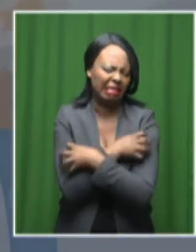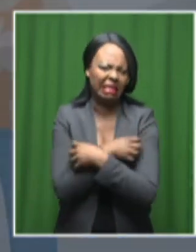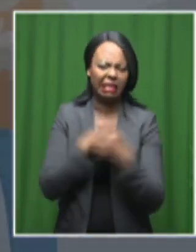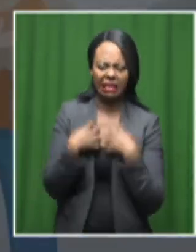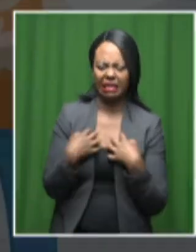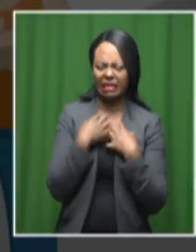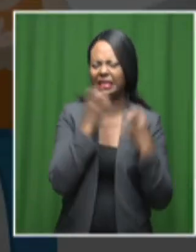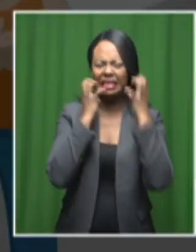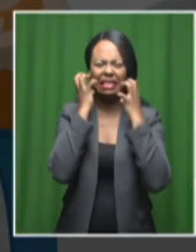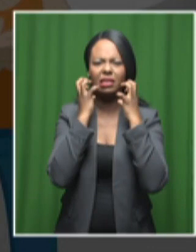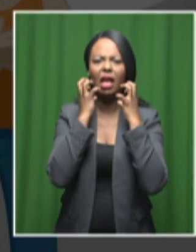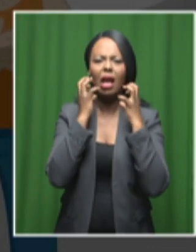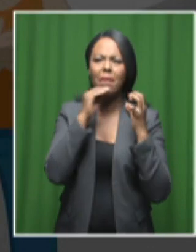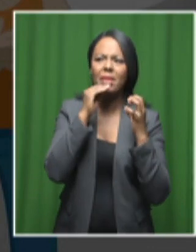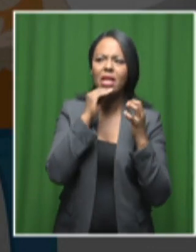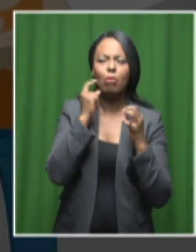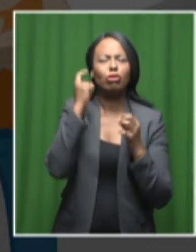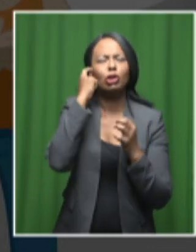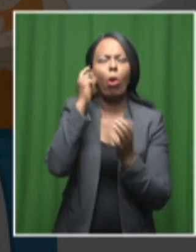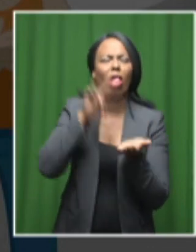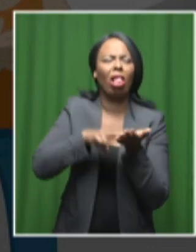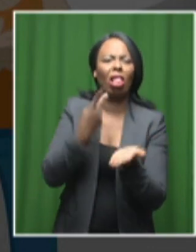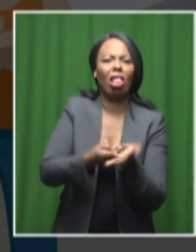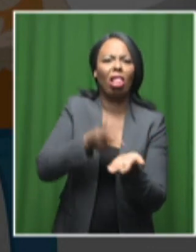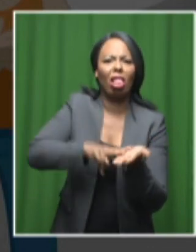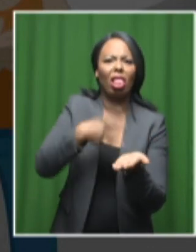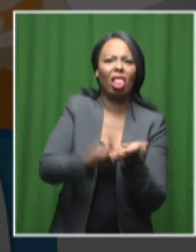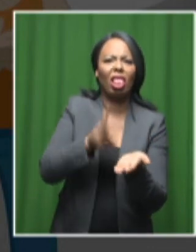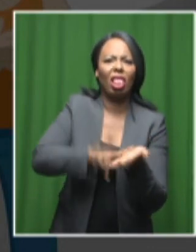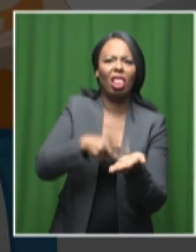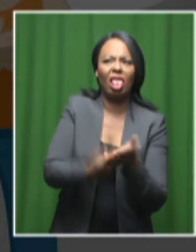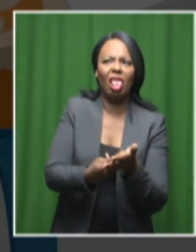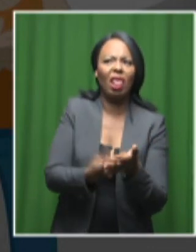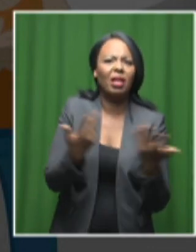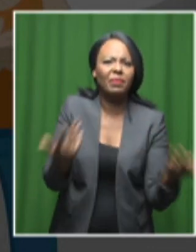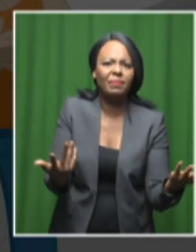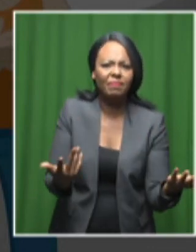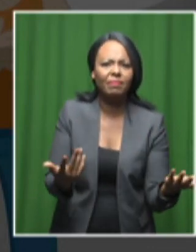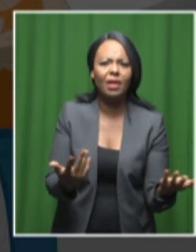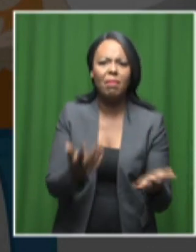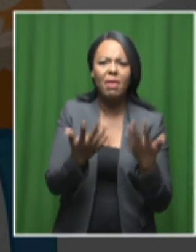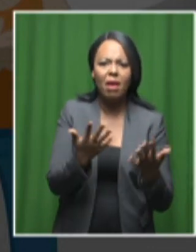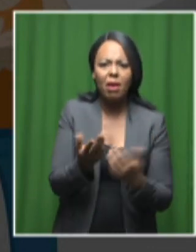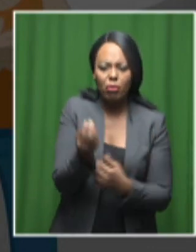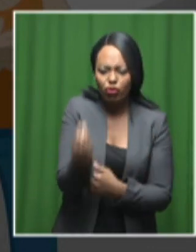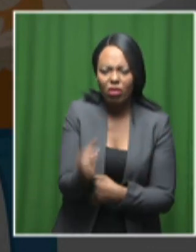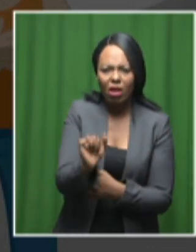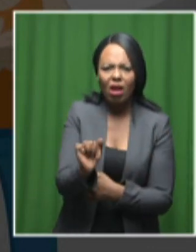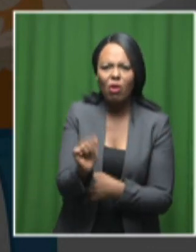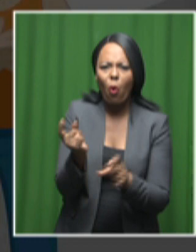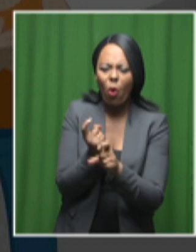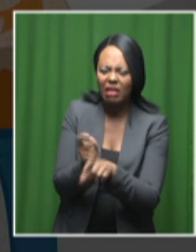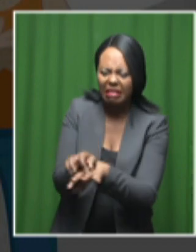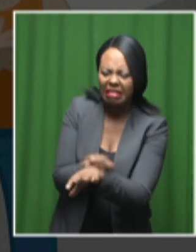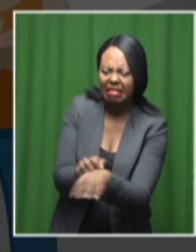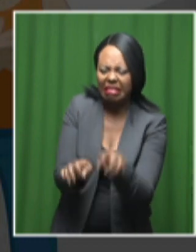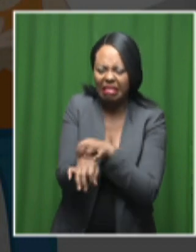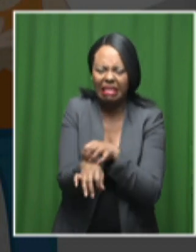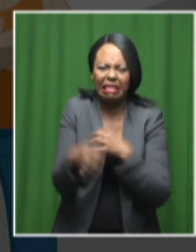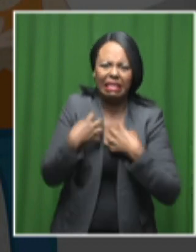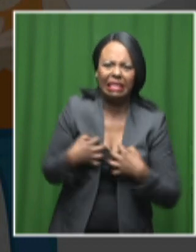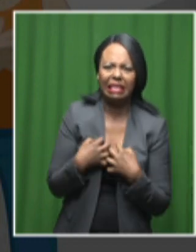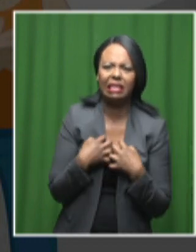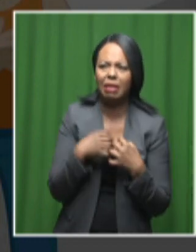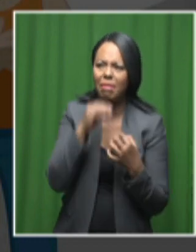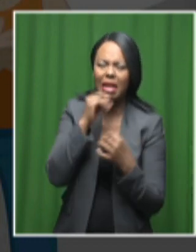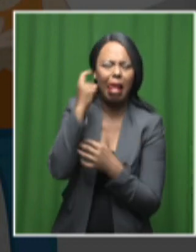able to sleep. For spouses and for caregivers, if you're looking after a child and your child is itchy and can't sleep, the